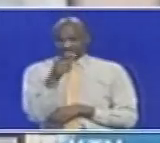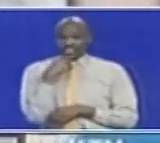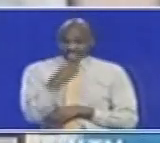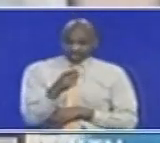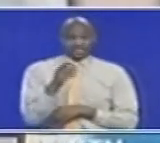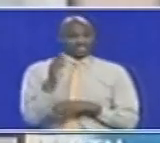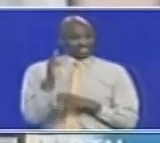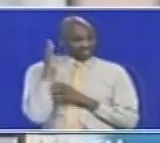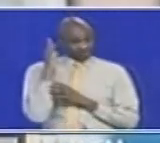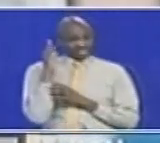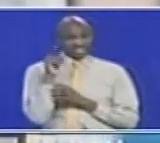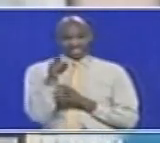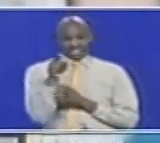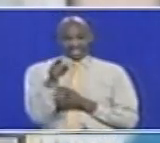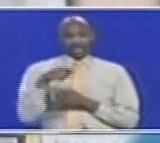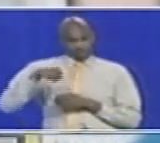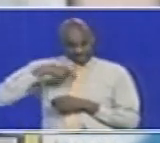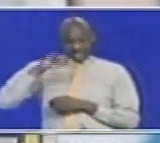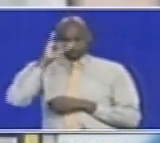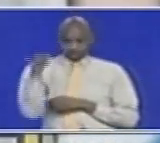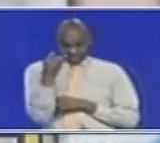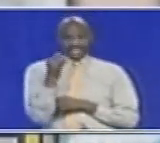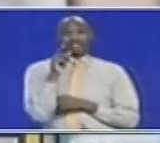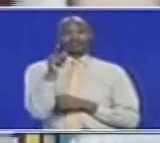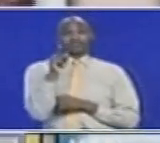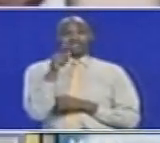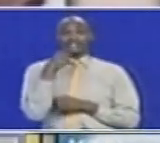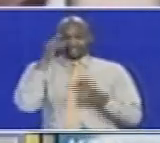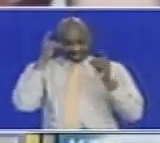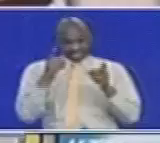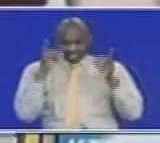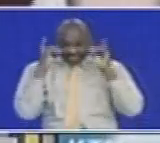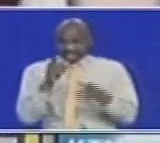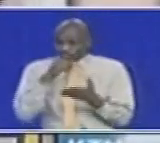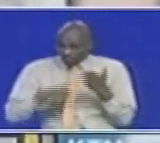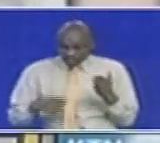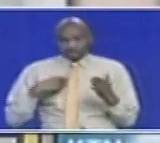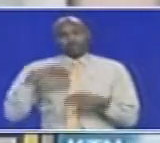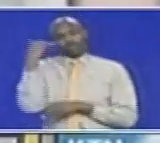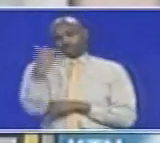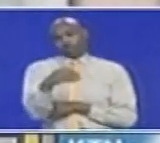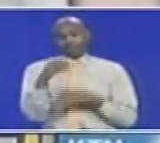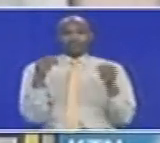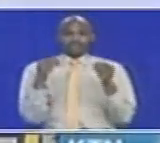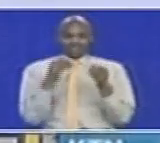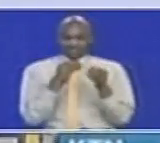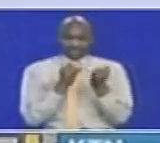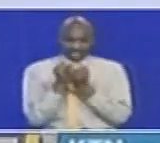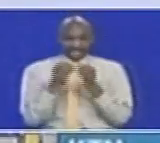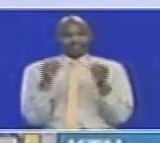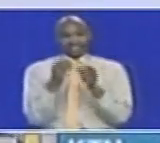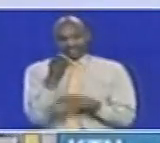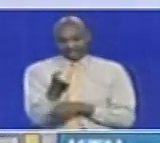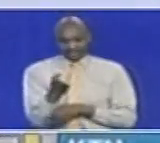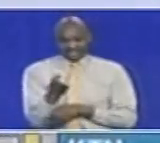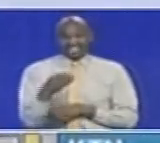facing, we, the Jubilee Coalition, have decided to call off our weekend rally. The leaders